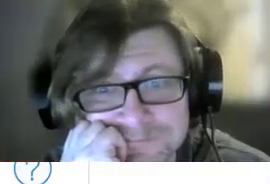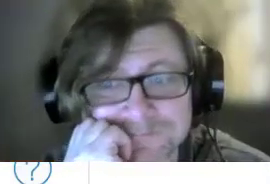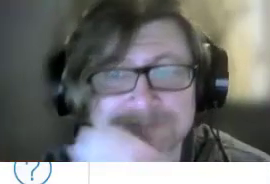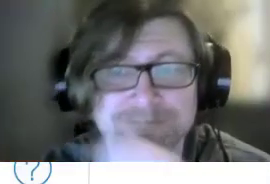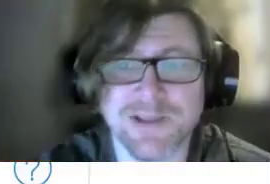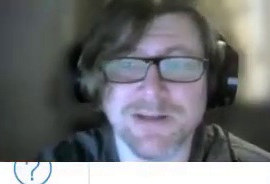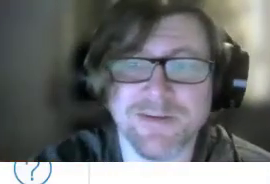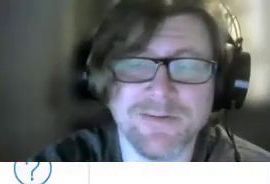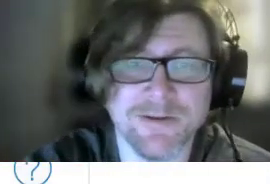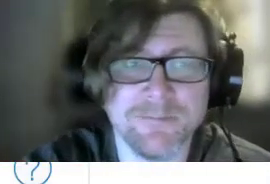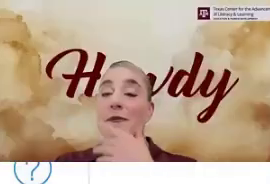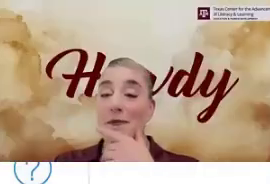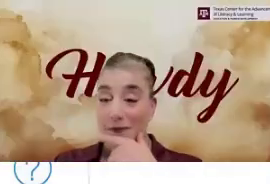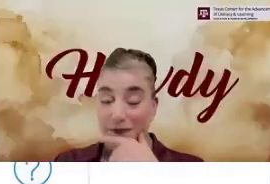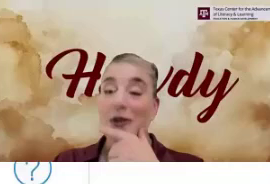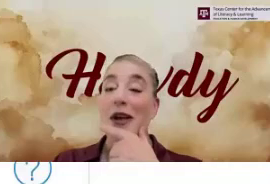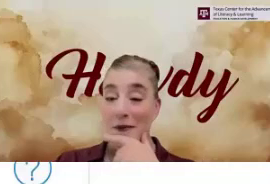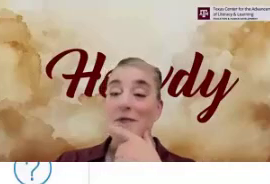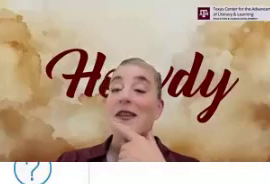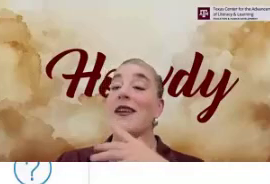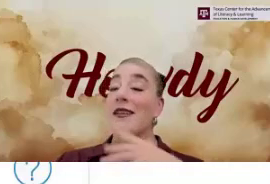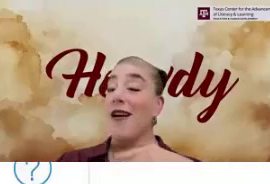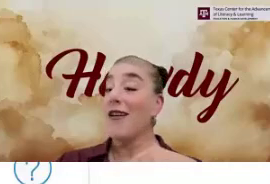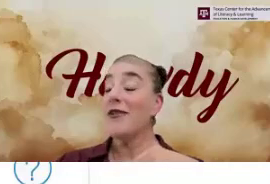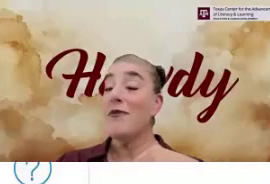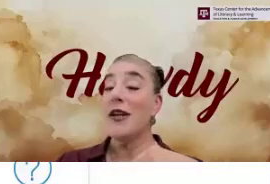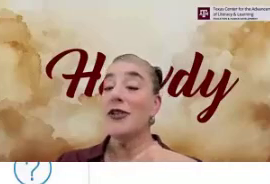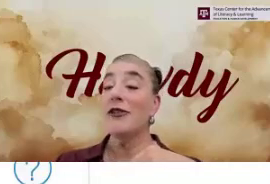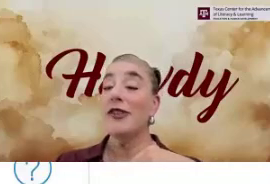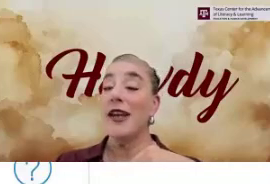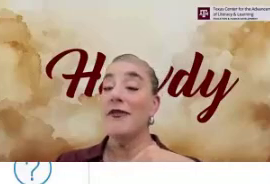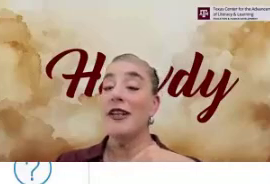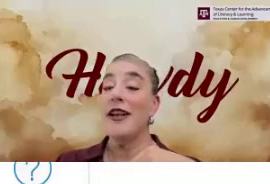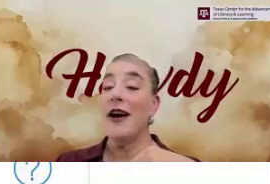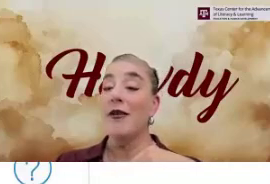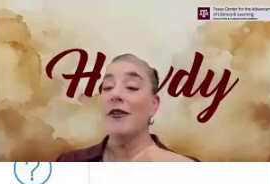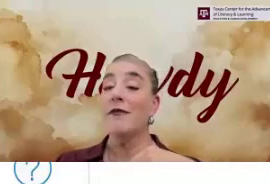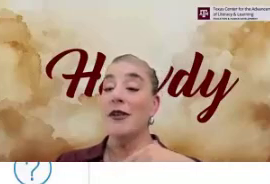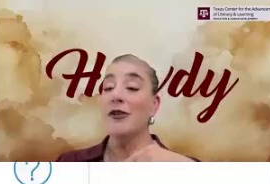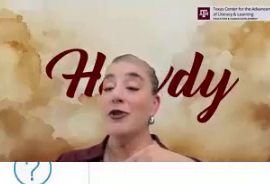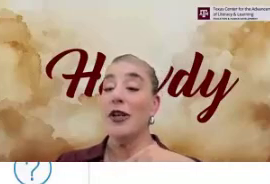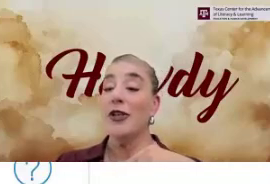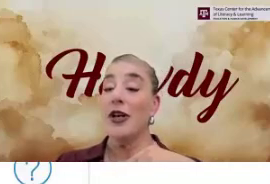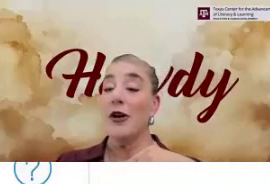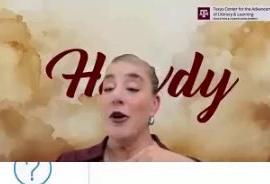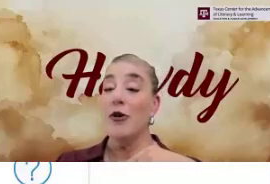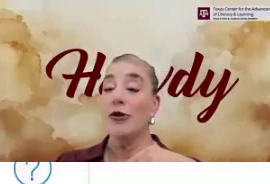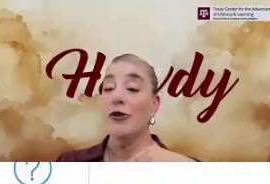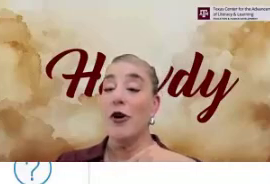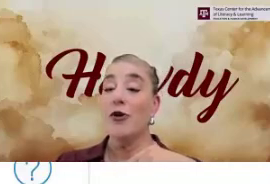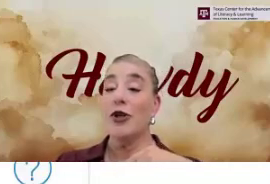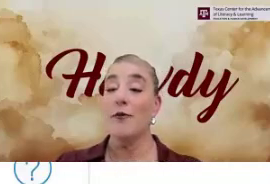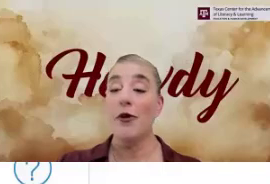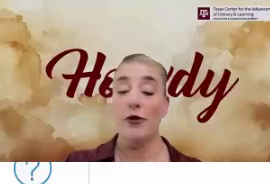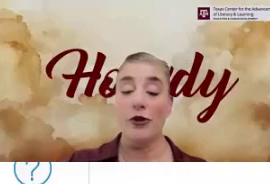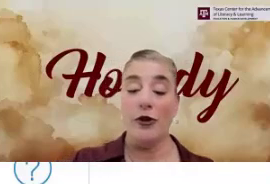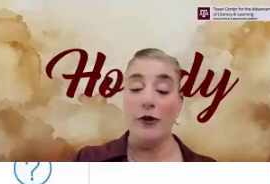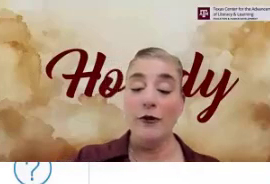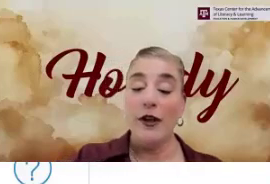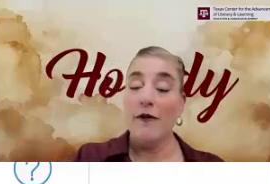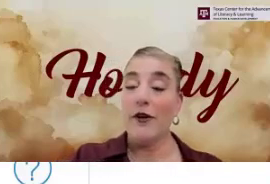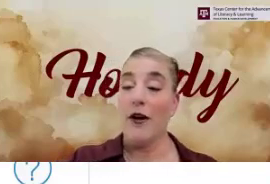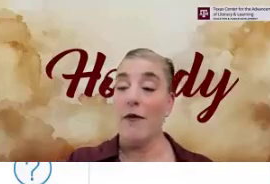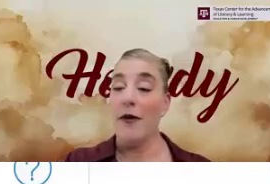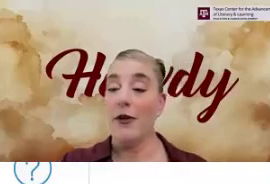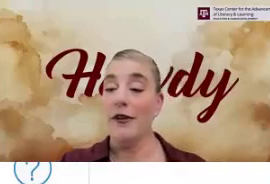you see it? All right. Yeah, I see it. Okay. An Occupational Safety and Health Administration, OSHA